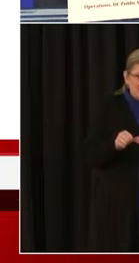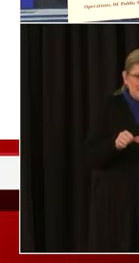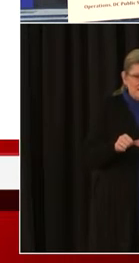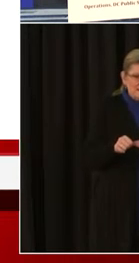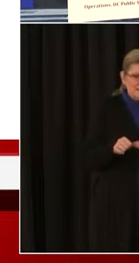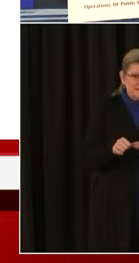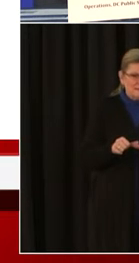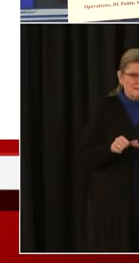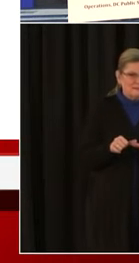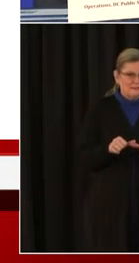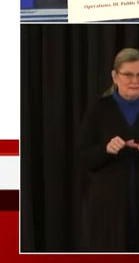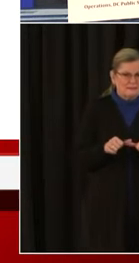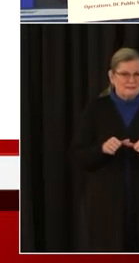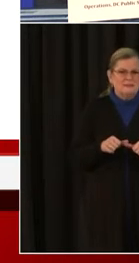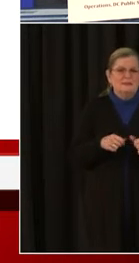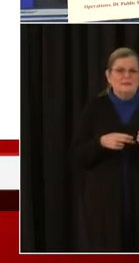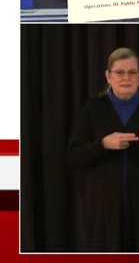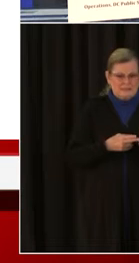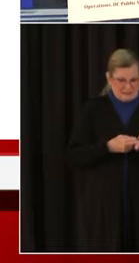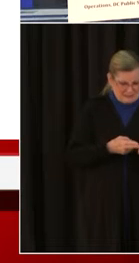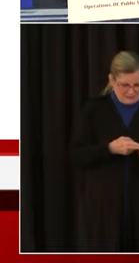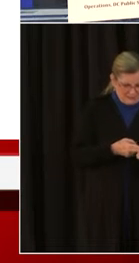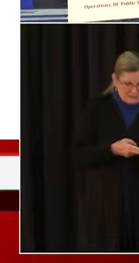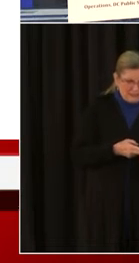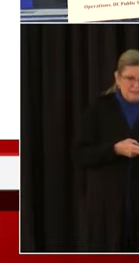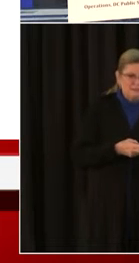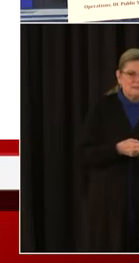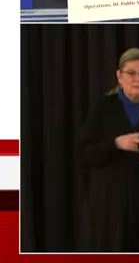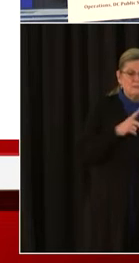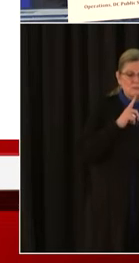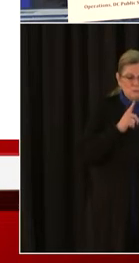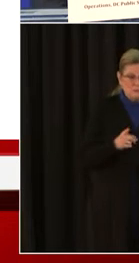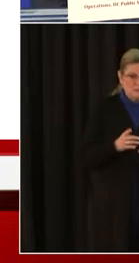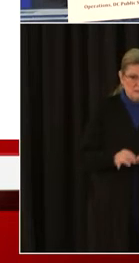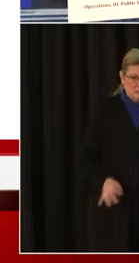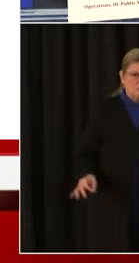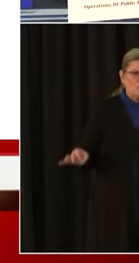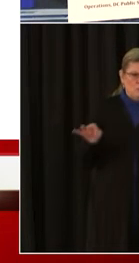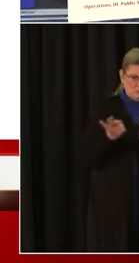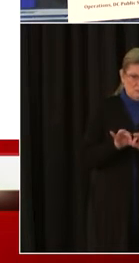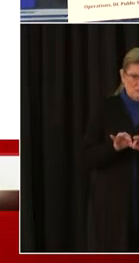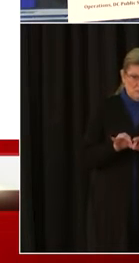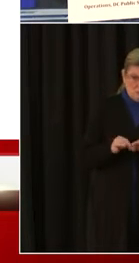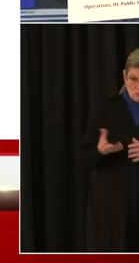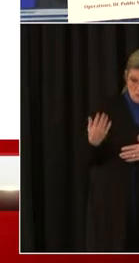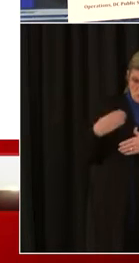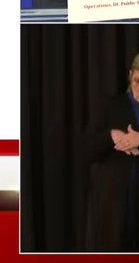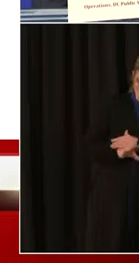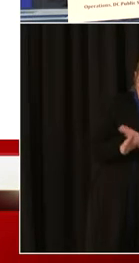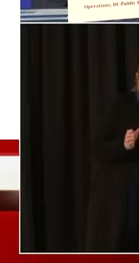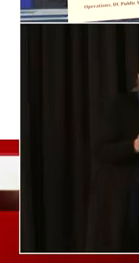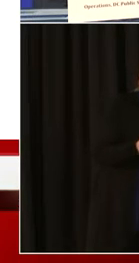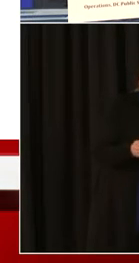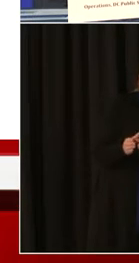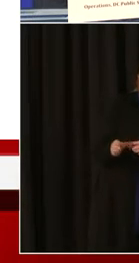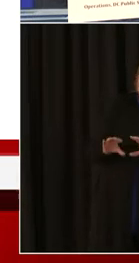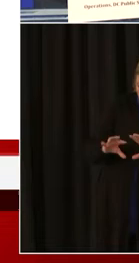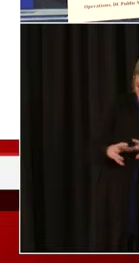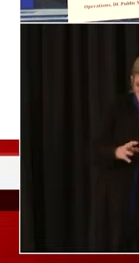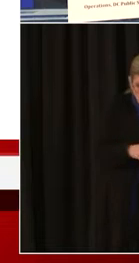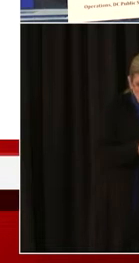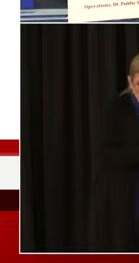in school, and they'll be in small groups, and they will stay with that small group throughout the entire day. This allows us